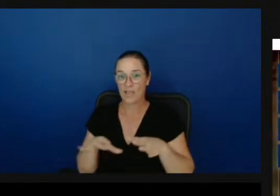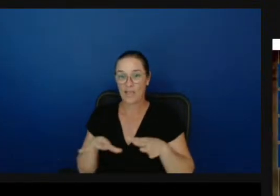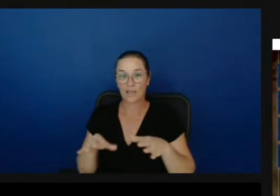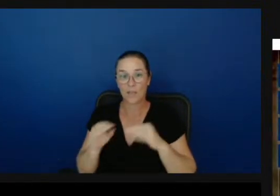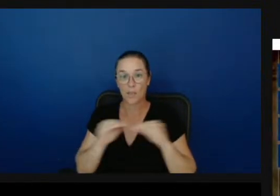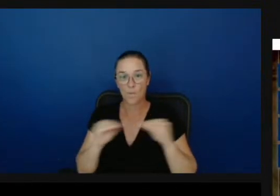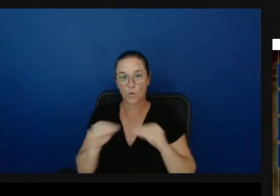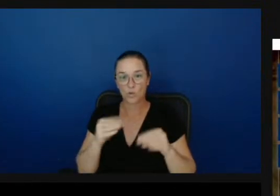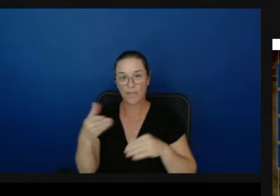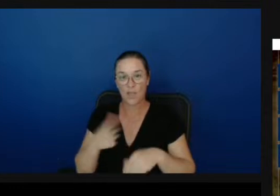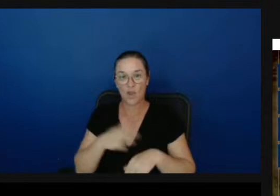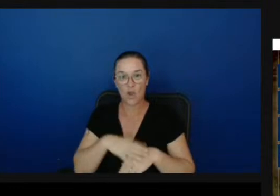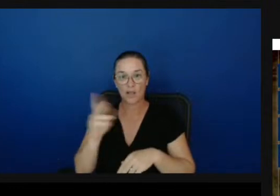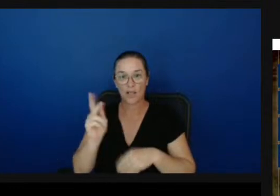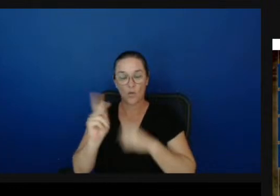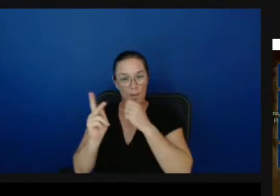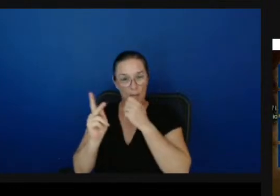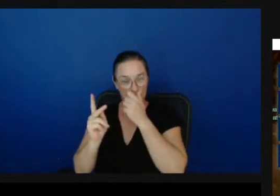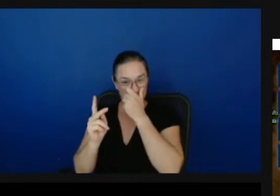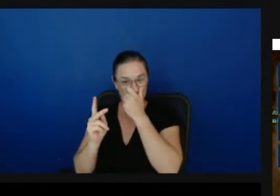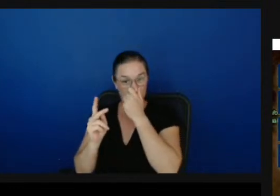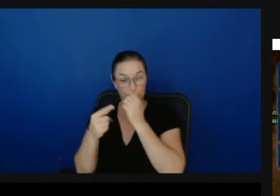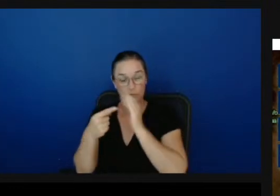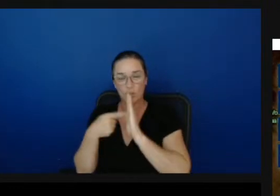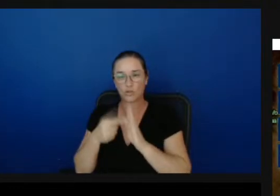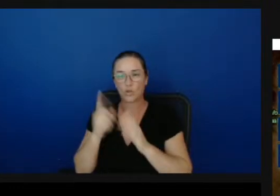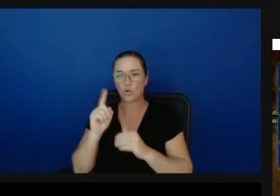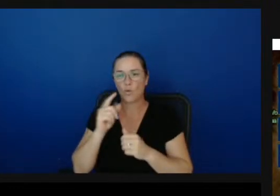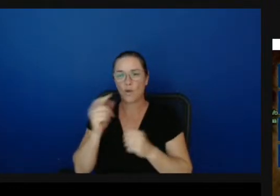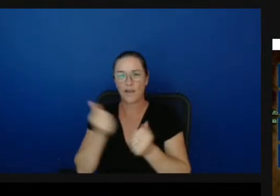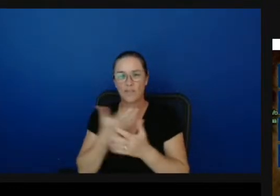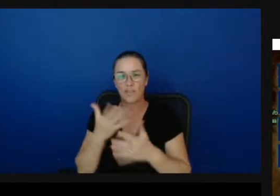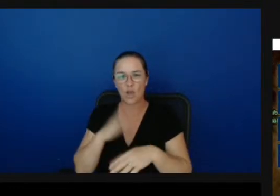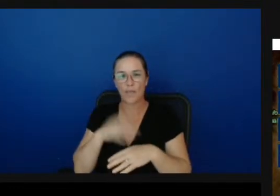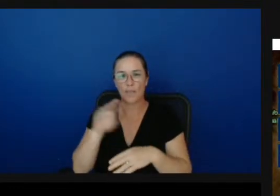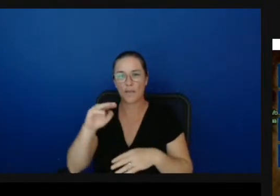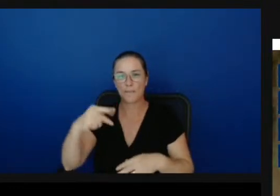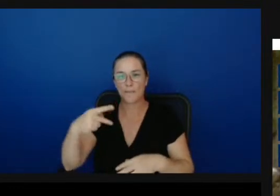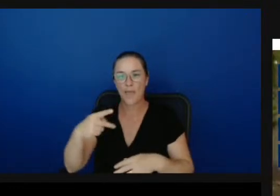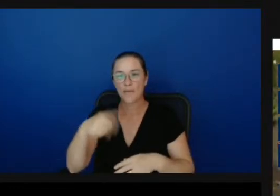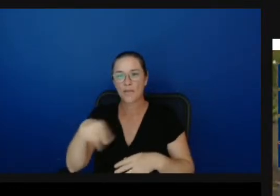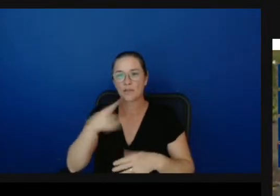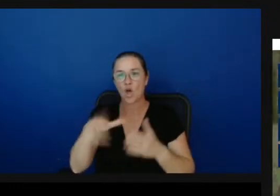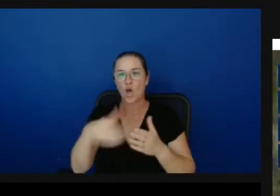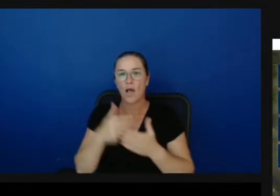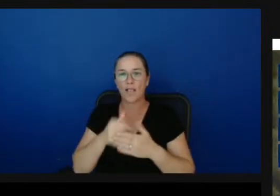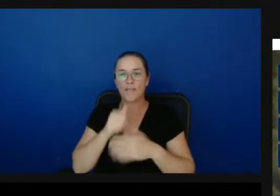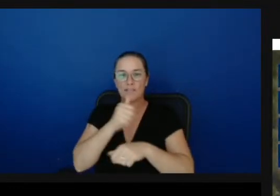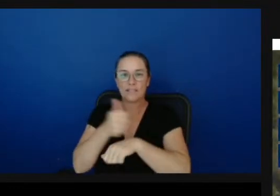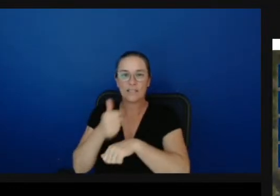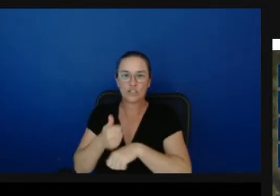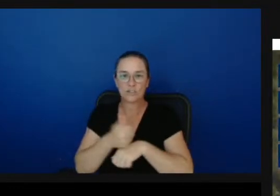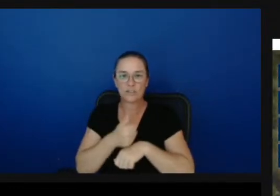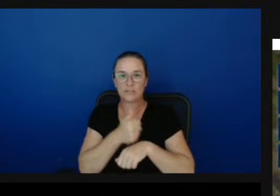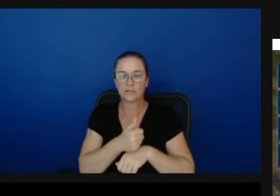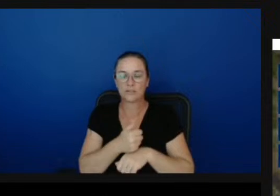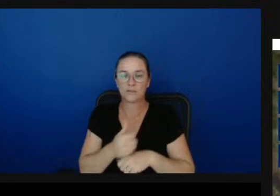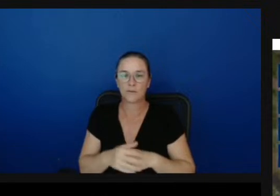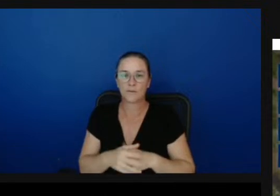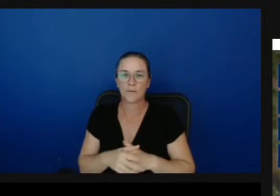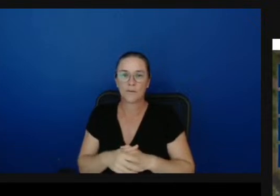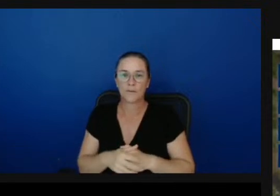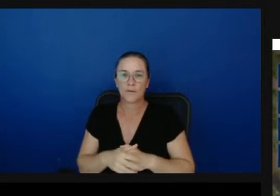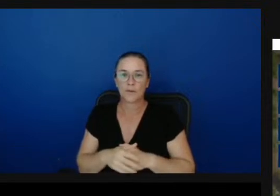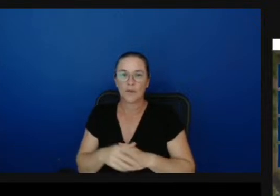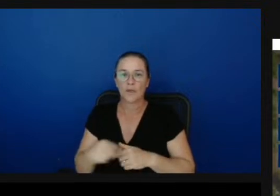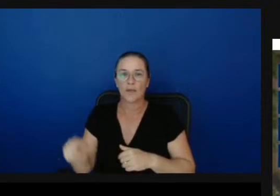Kilauea. So to show you where that all is on a map, there's all the summit stations. So the summit stations that are dropping are